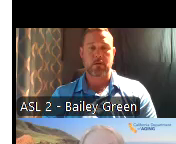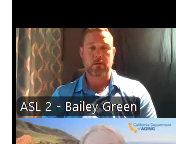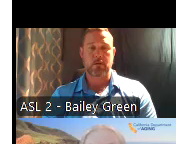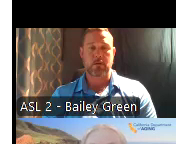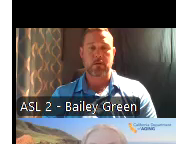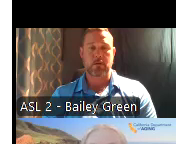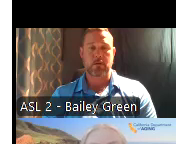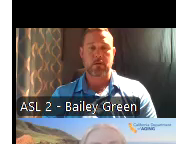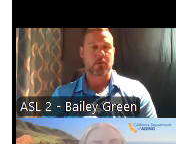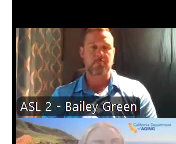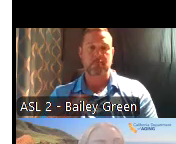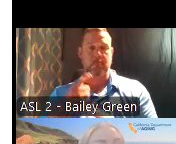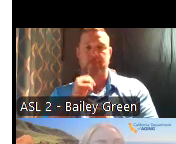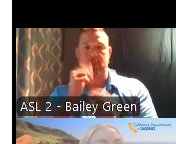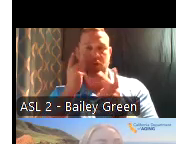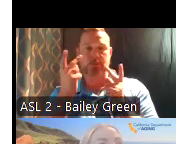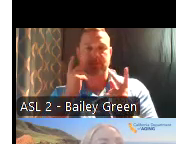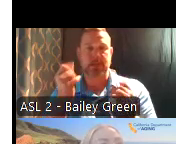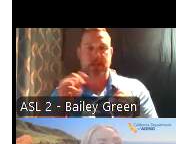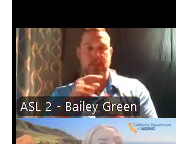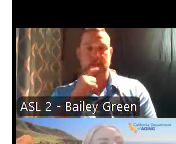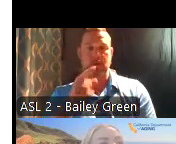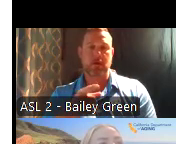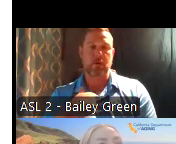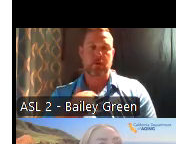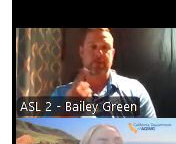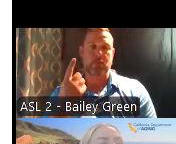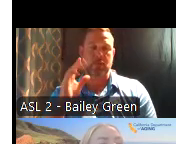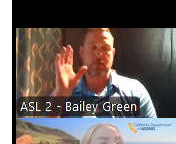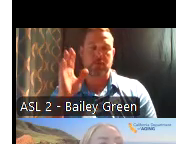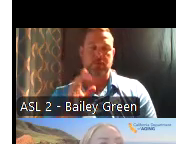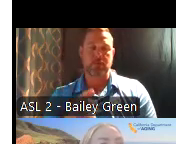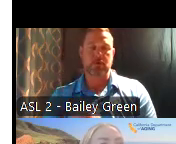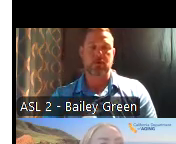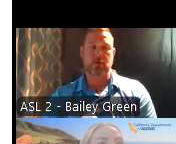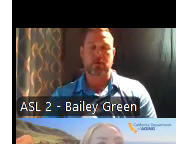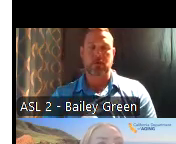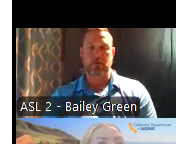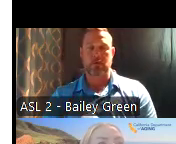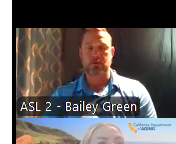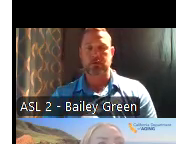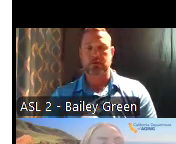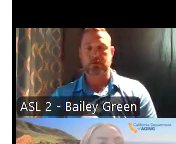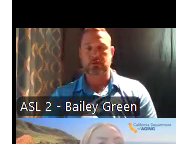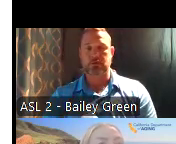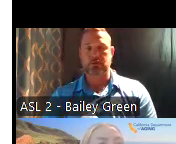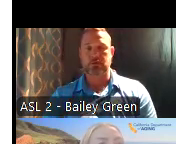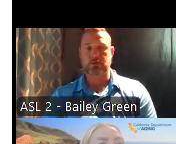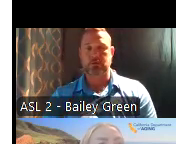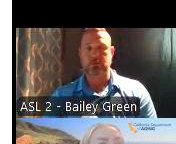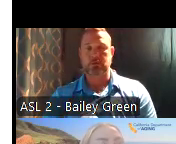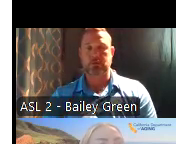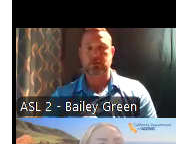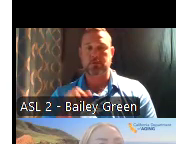I am not seeing any publics coming in. Oh, we got one right here. Jessica Kramer. I'm